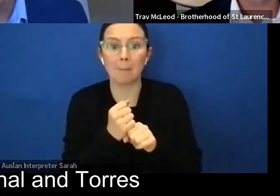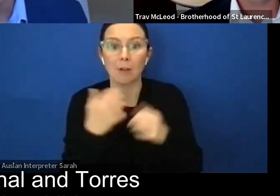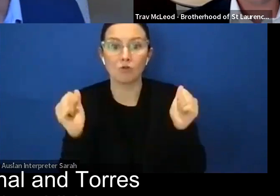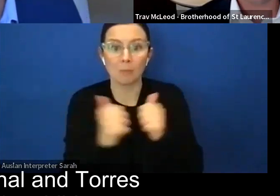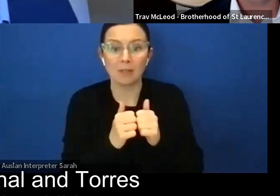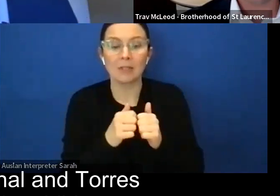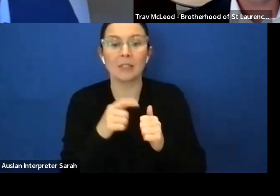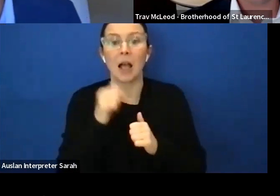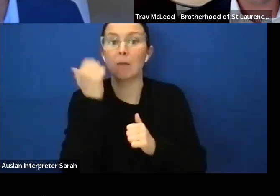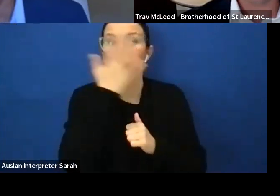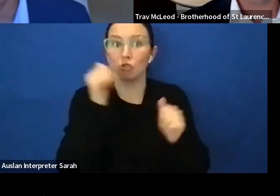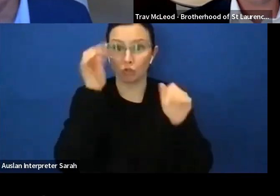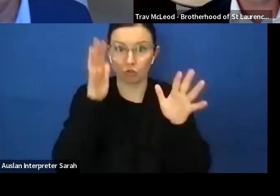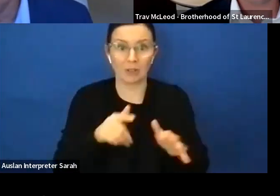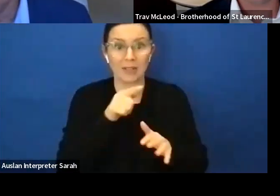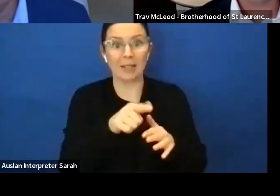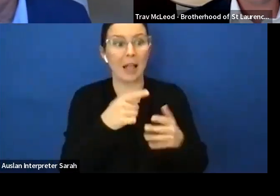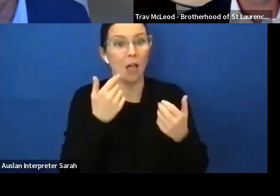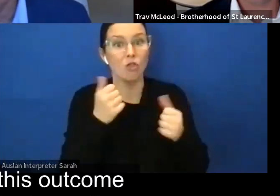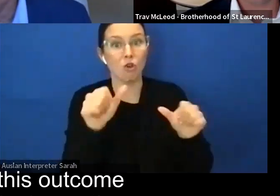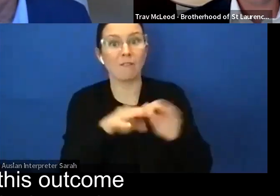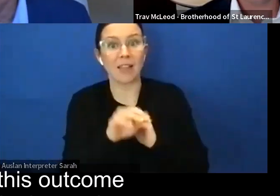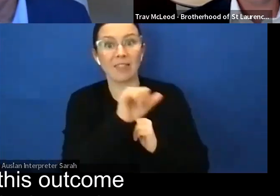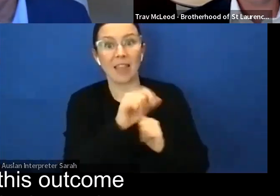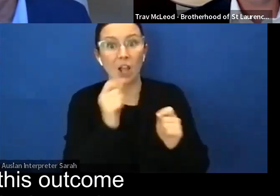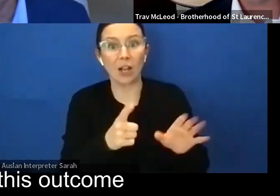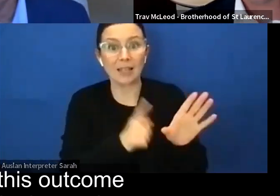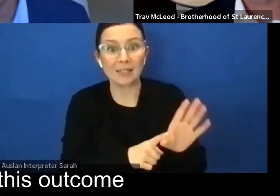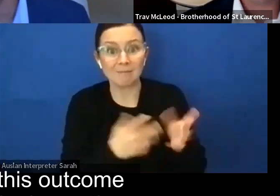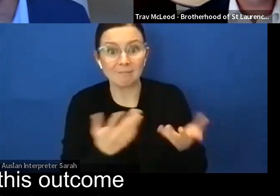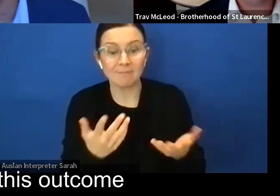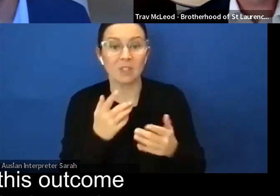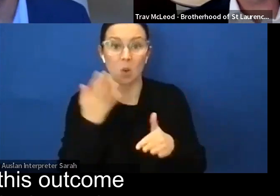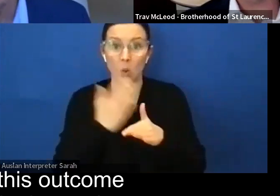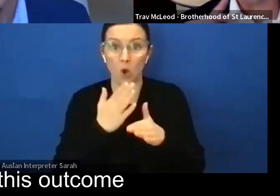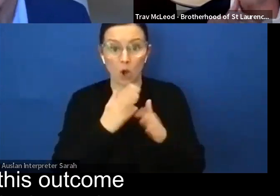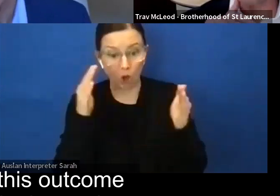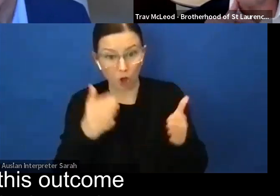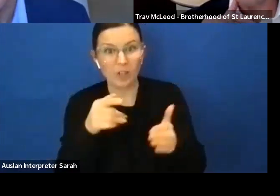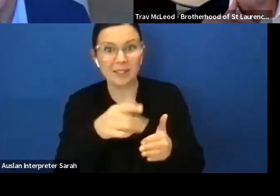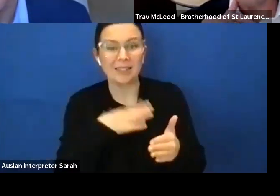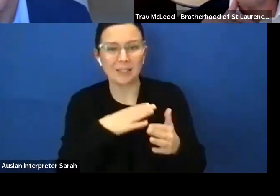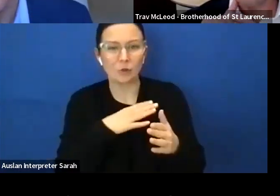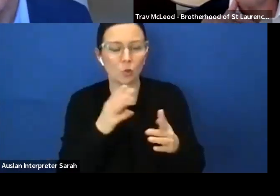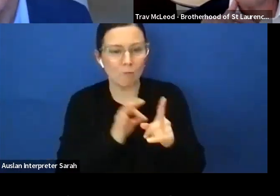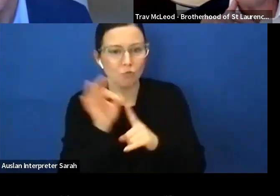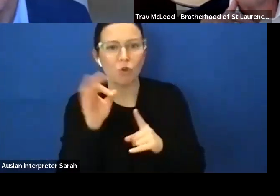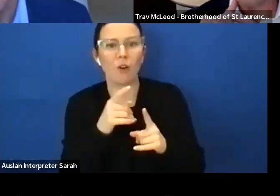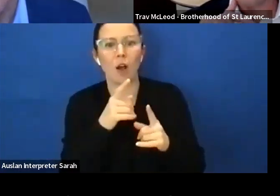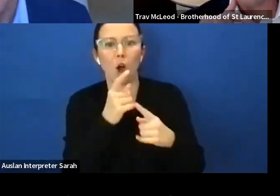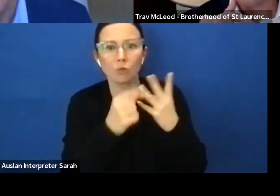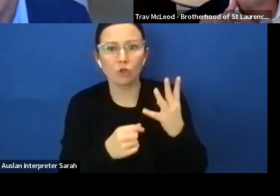Torres Strait Islander children thrive in their early years. Work under this outcome includes developing options to measure and report on